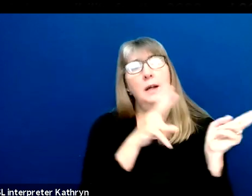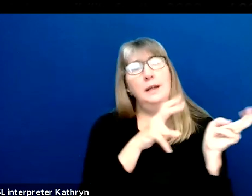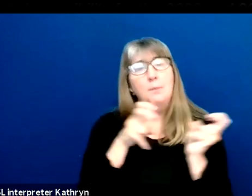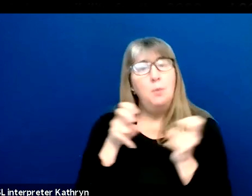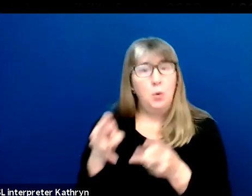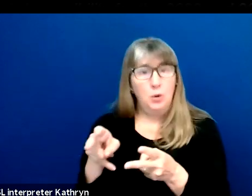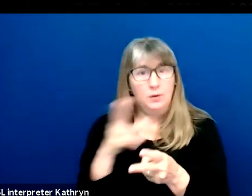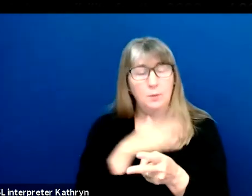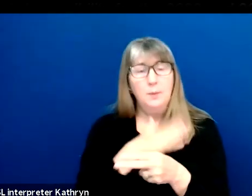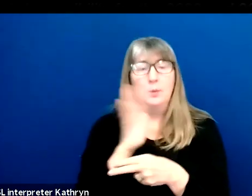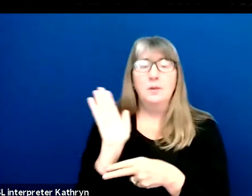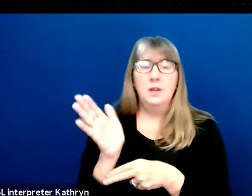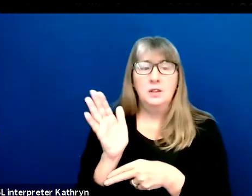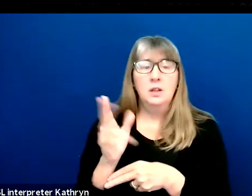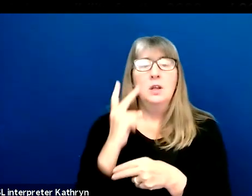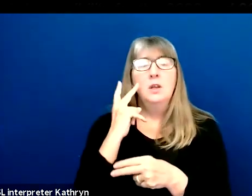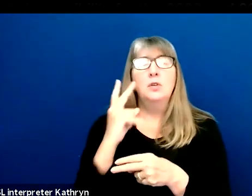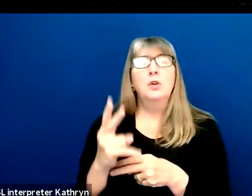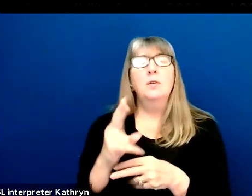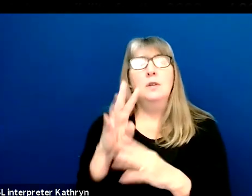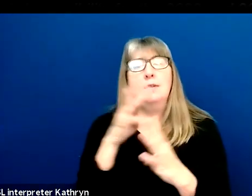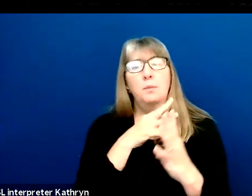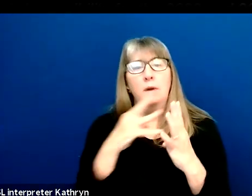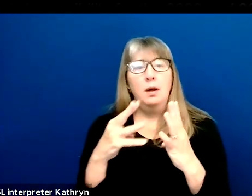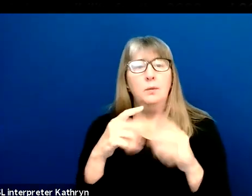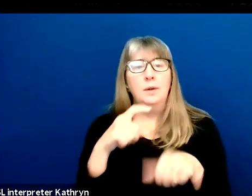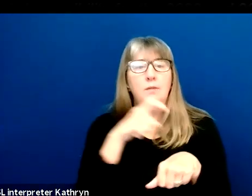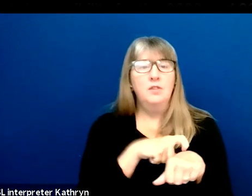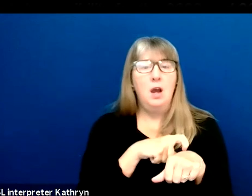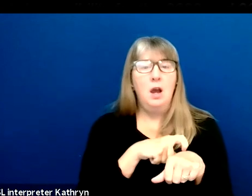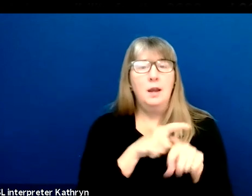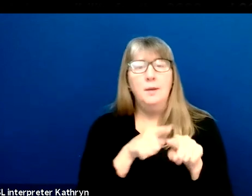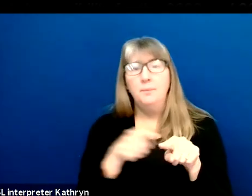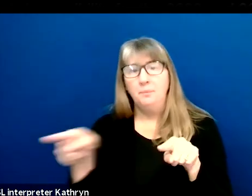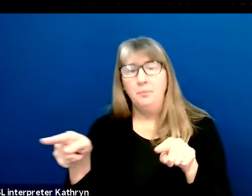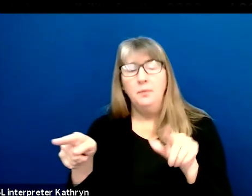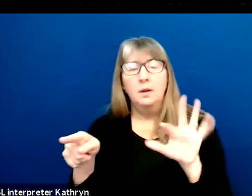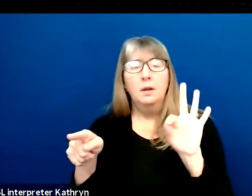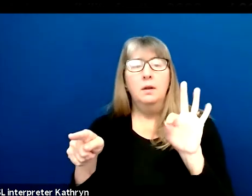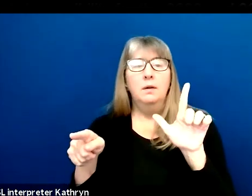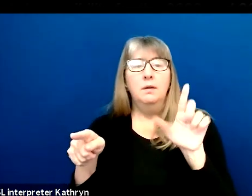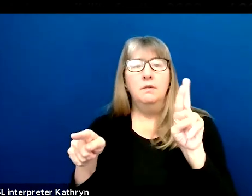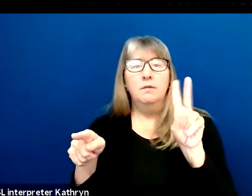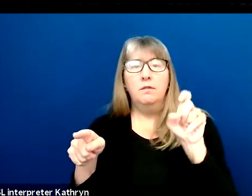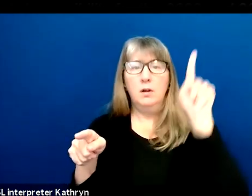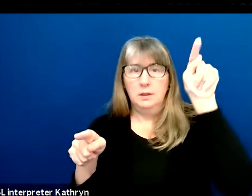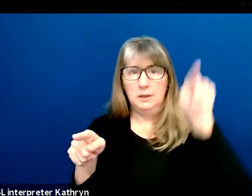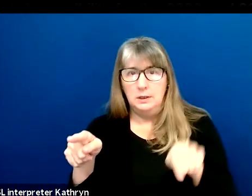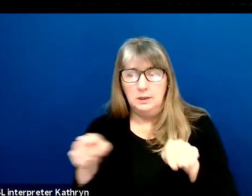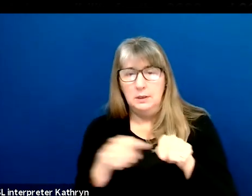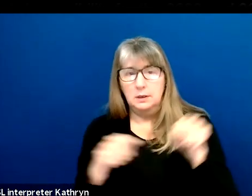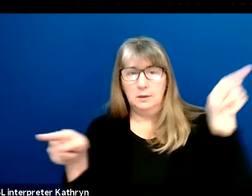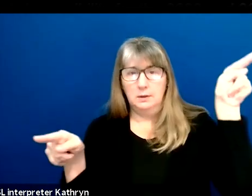plot. So it's time on the x-axis, flux on the y-axis, and there's a straight line, and then we have our sonification of this